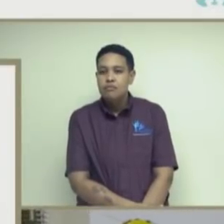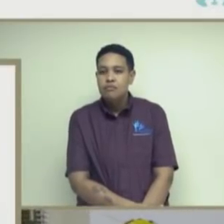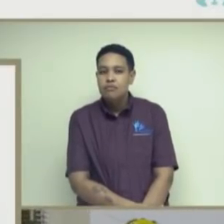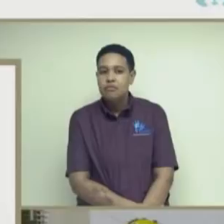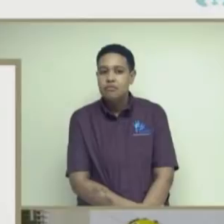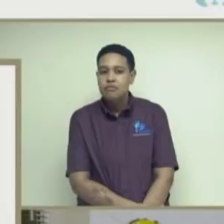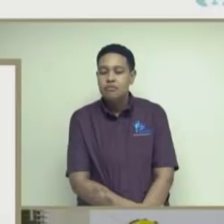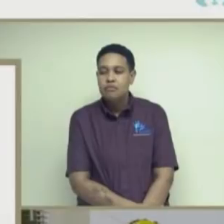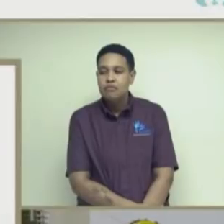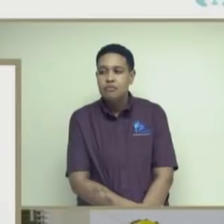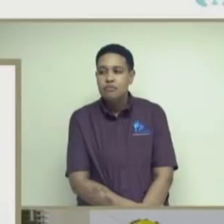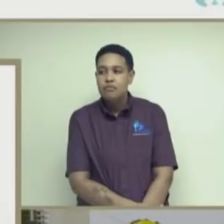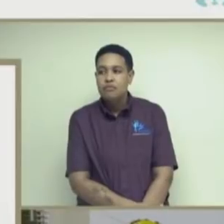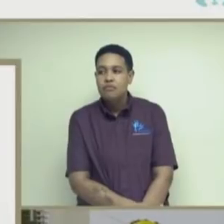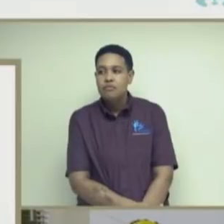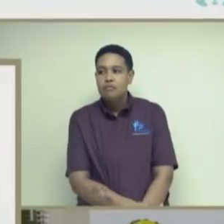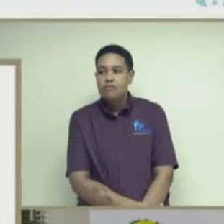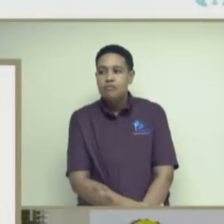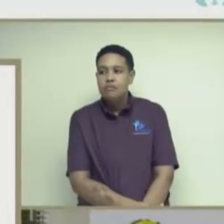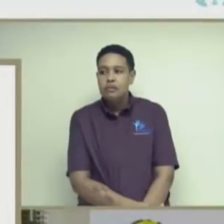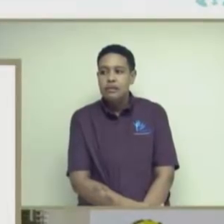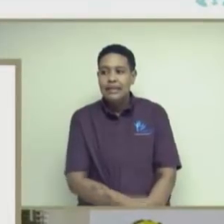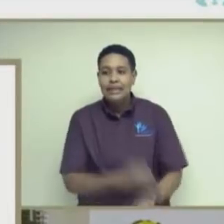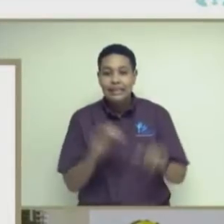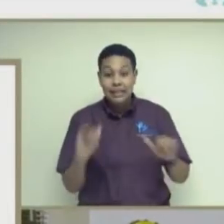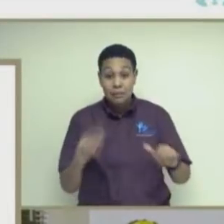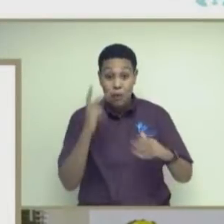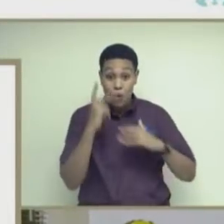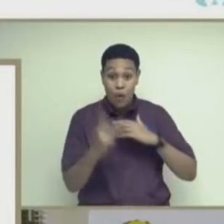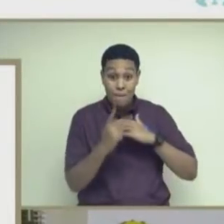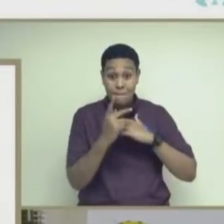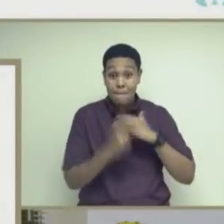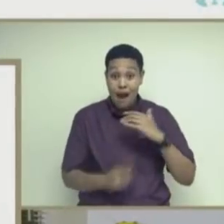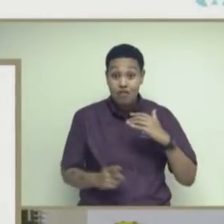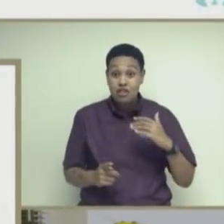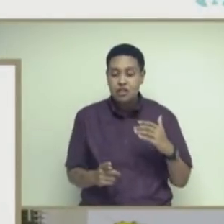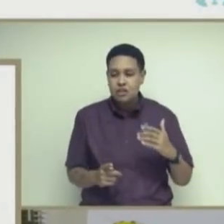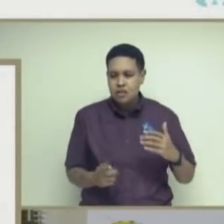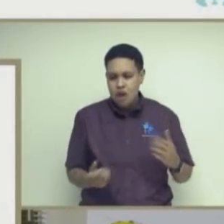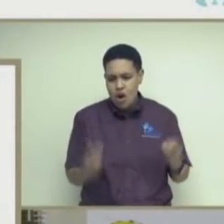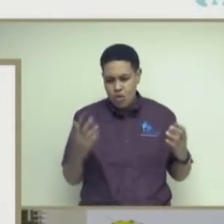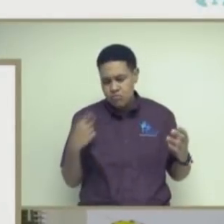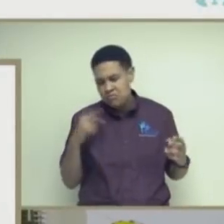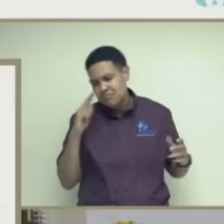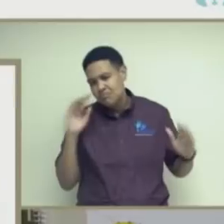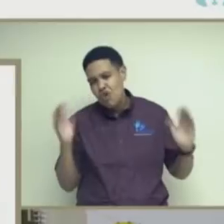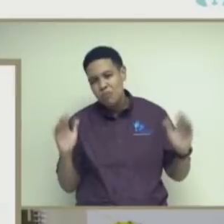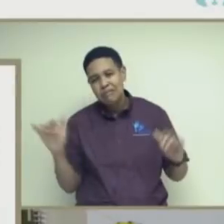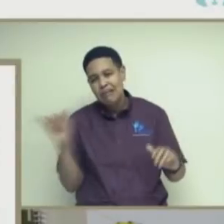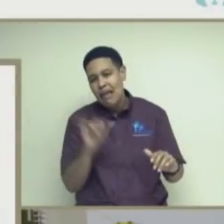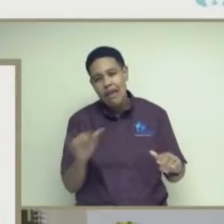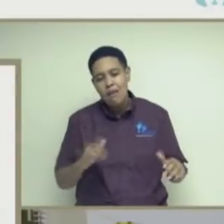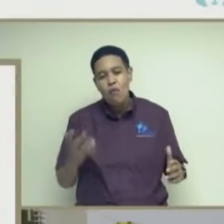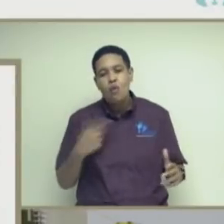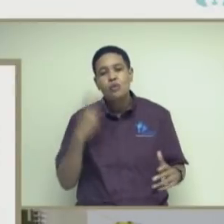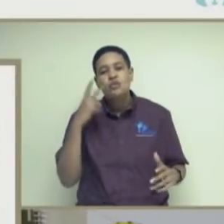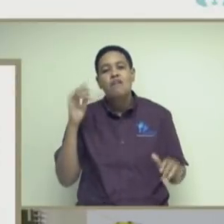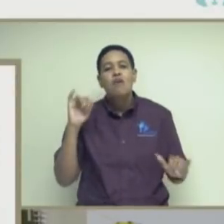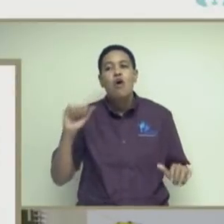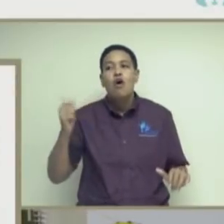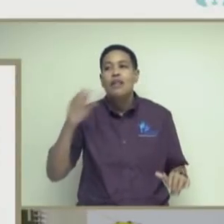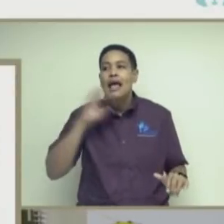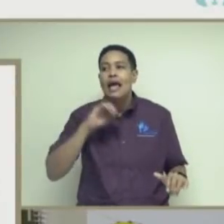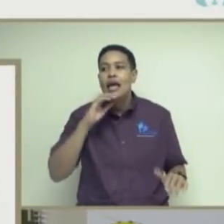the prevalence or the proportion is similar to what we saw for the other age group